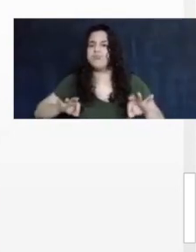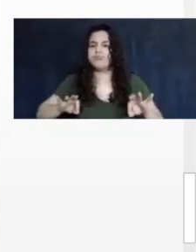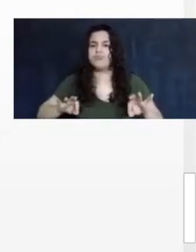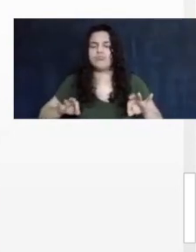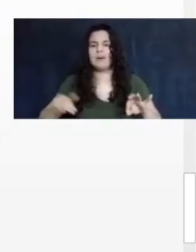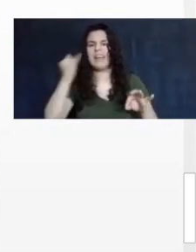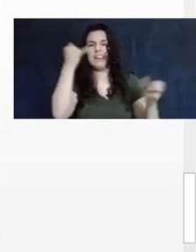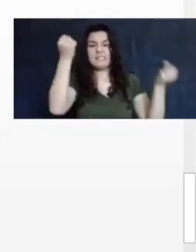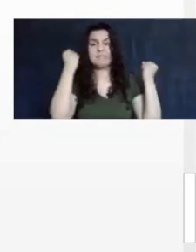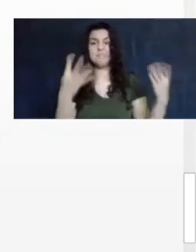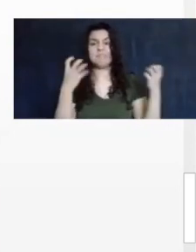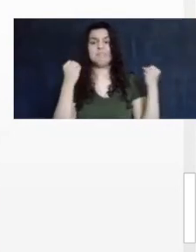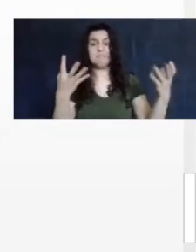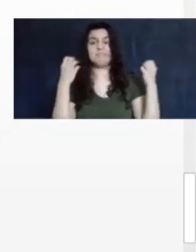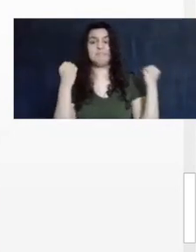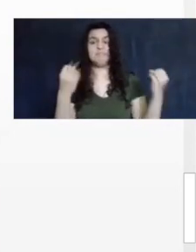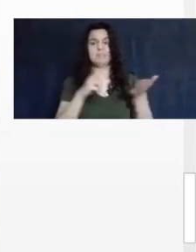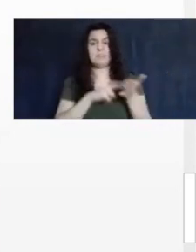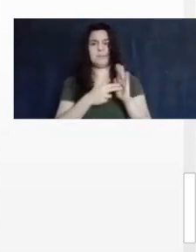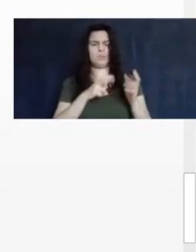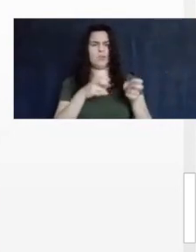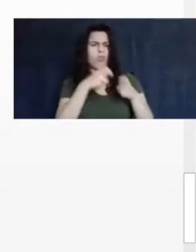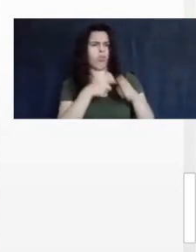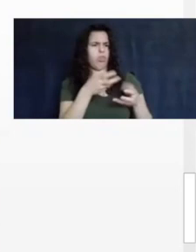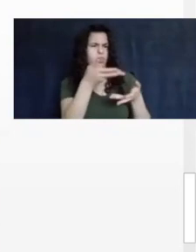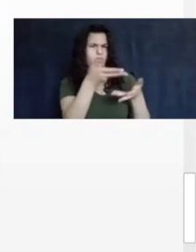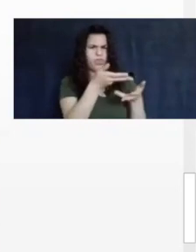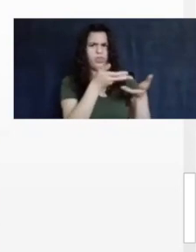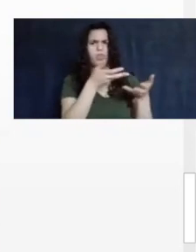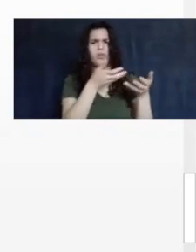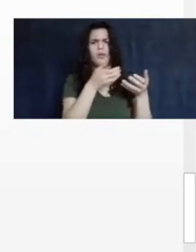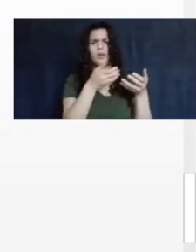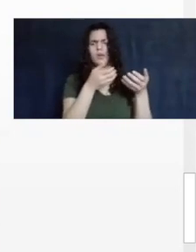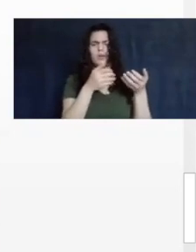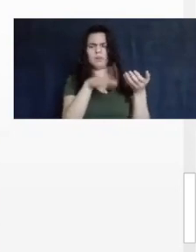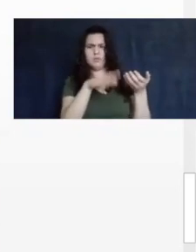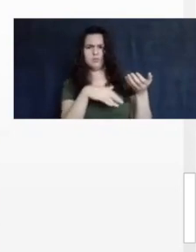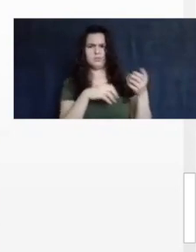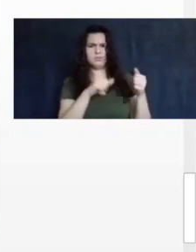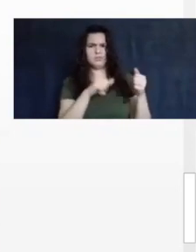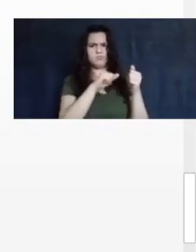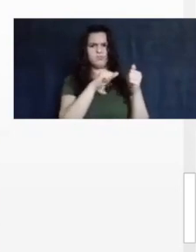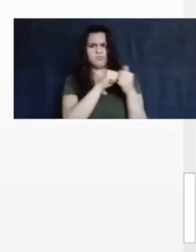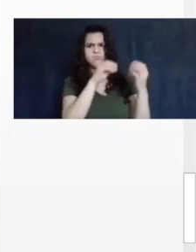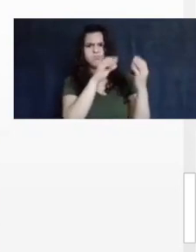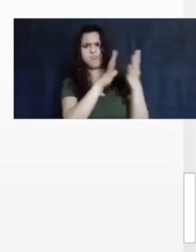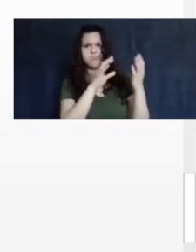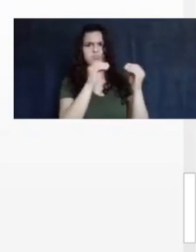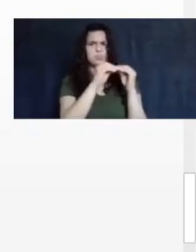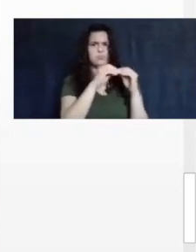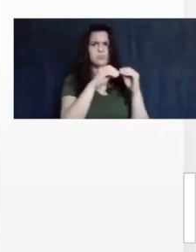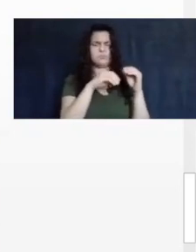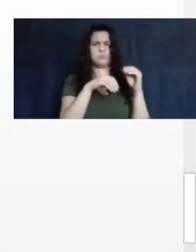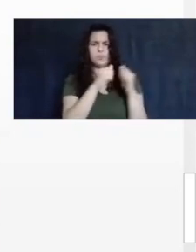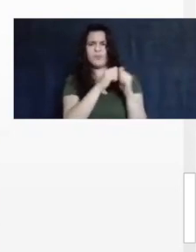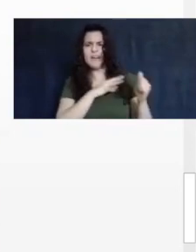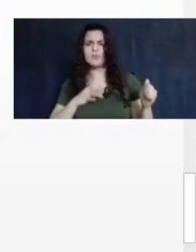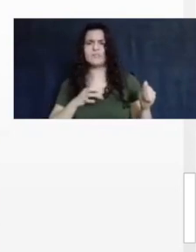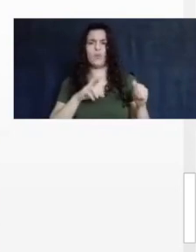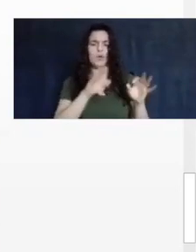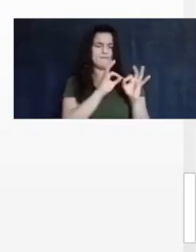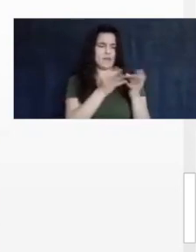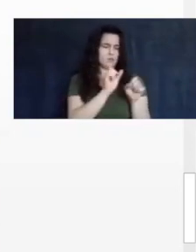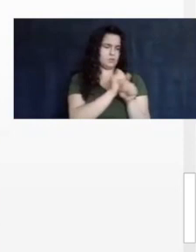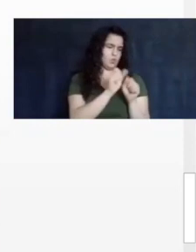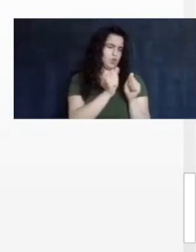having issues with either the student having an issue with the faculty member or faculty members working together in a manner that's